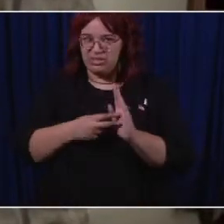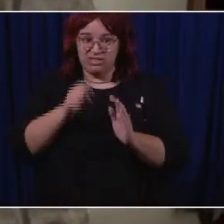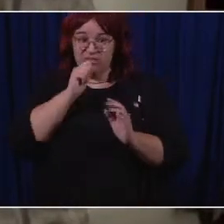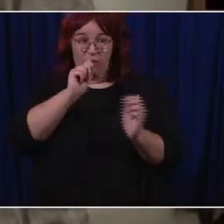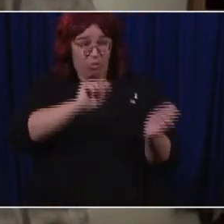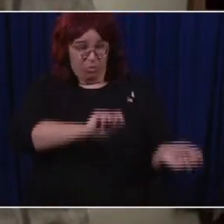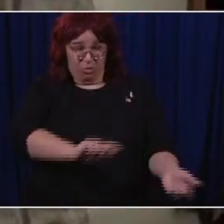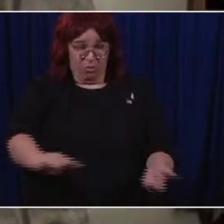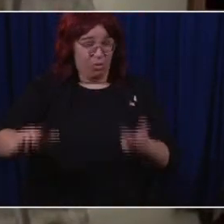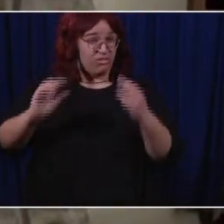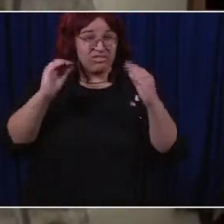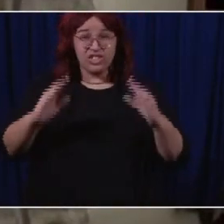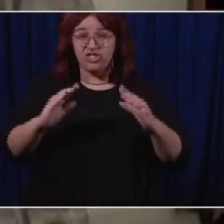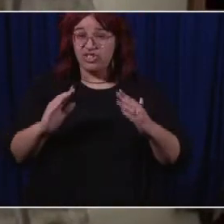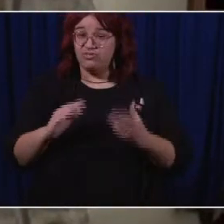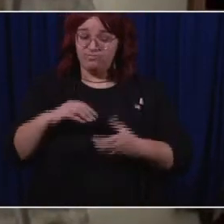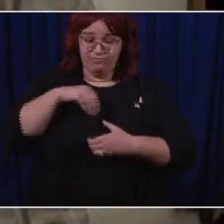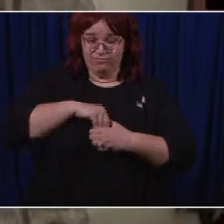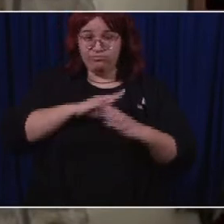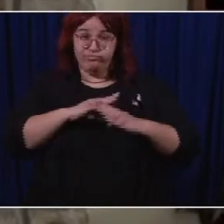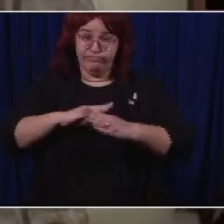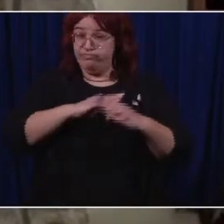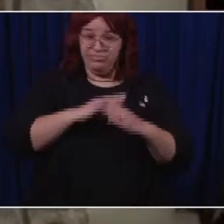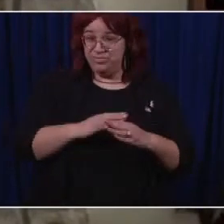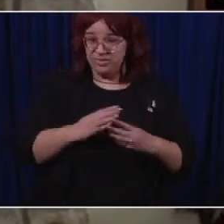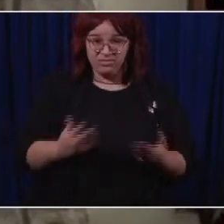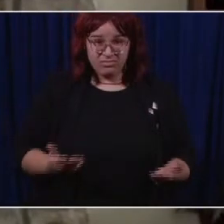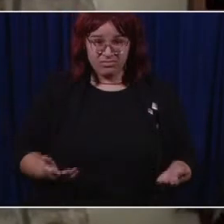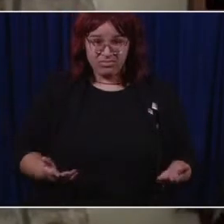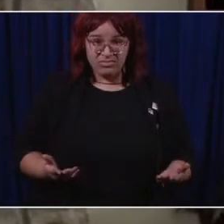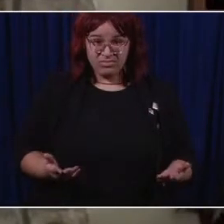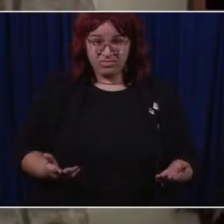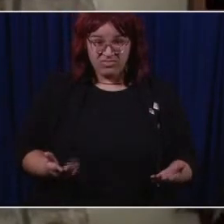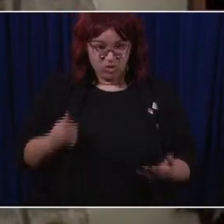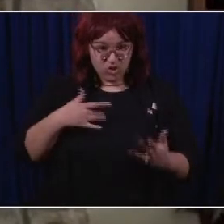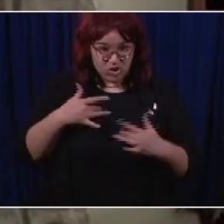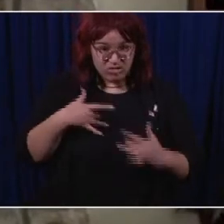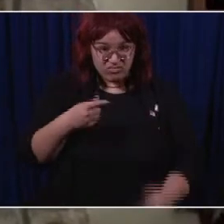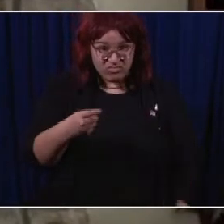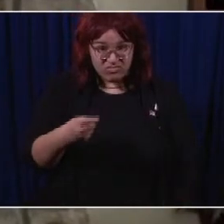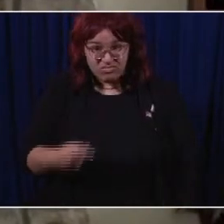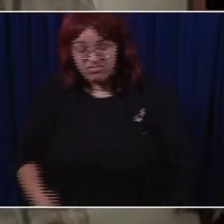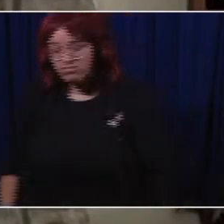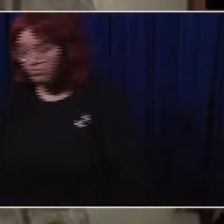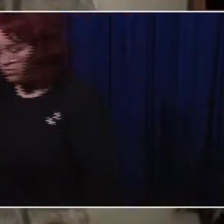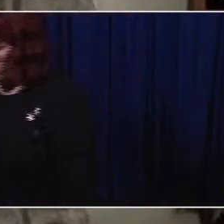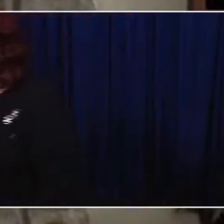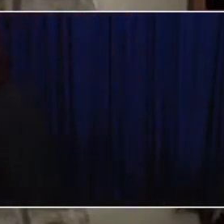vaccine to do everything the first week of February, but we do not.